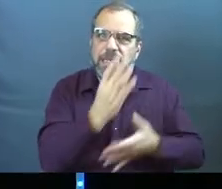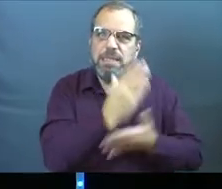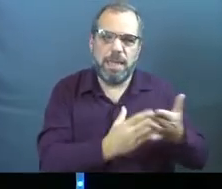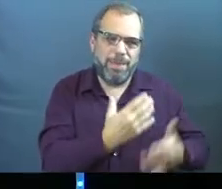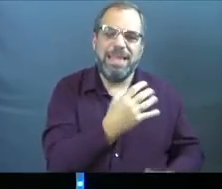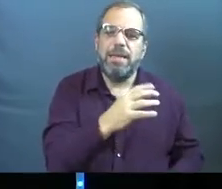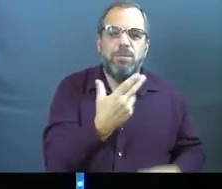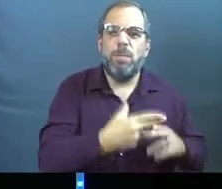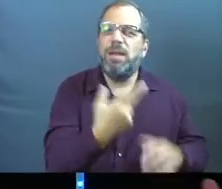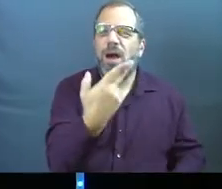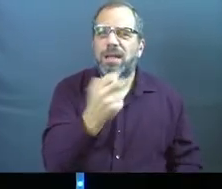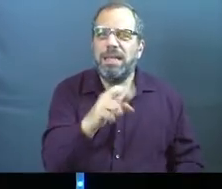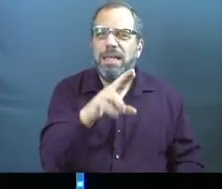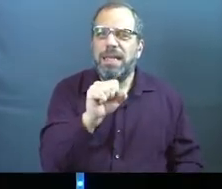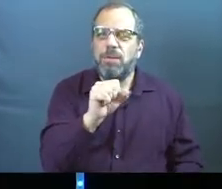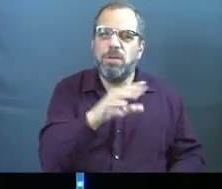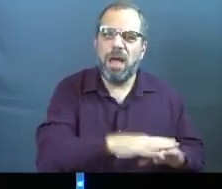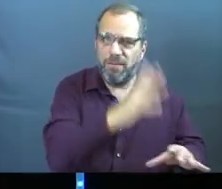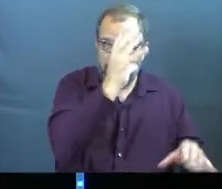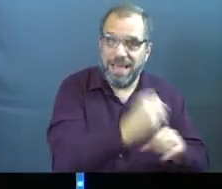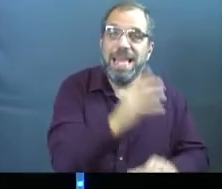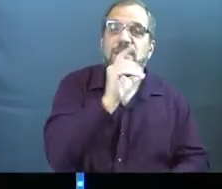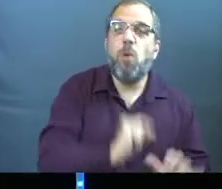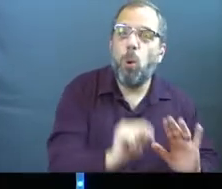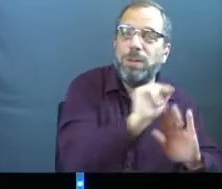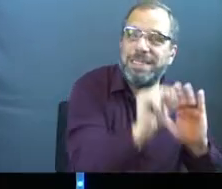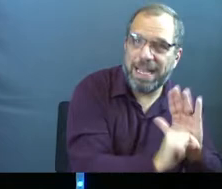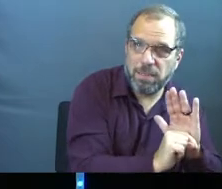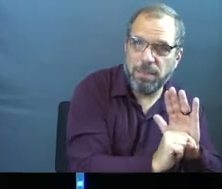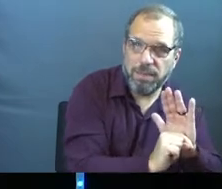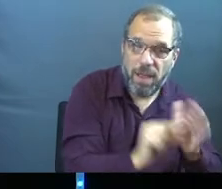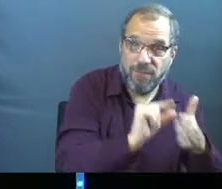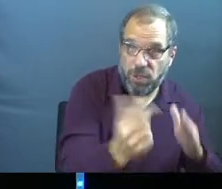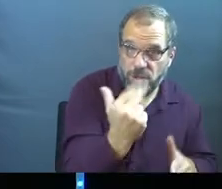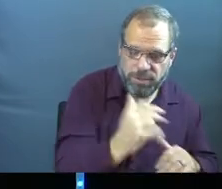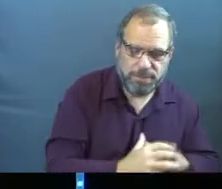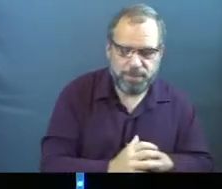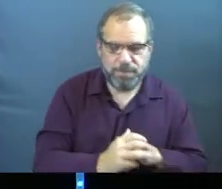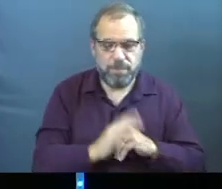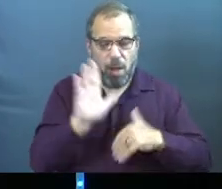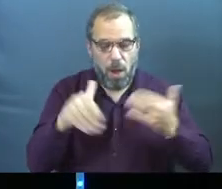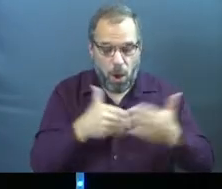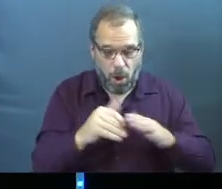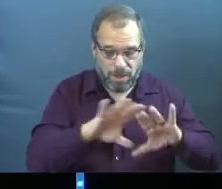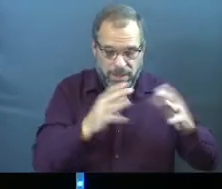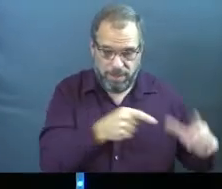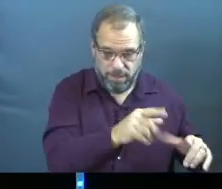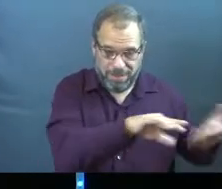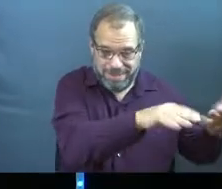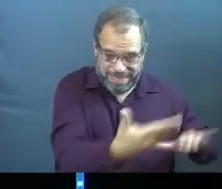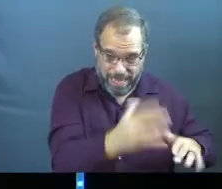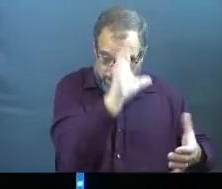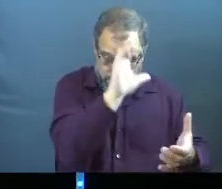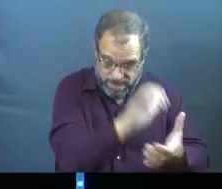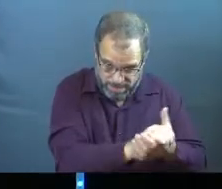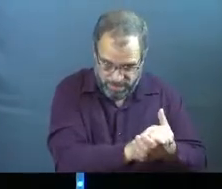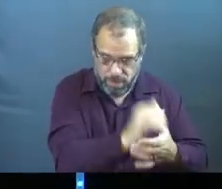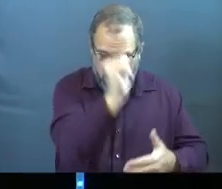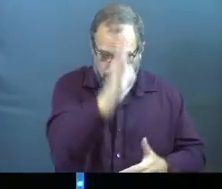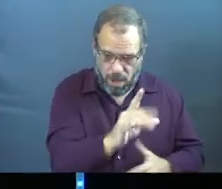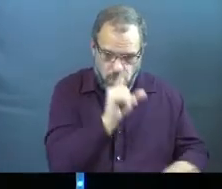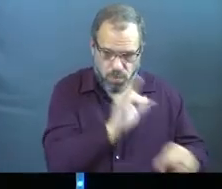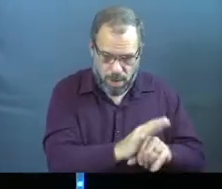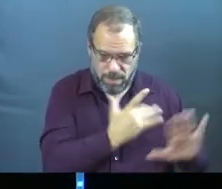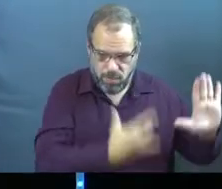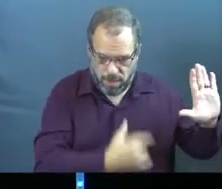of the heroes of the faith in the Old Testament. So here's what it says, starting in verse 13. All these people died still believing what God